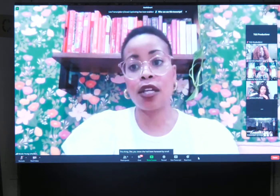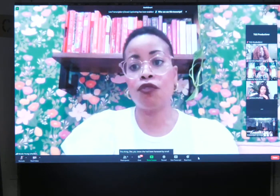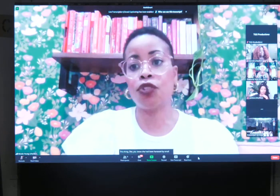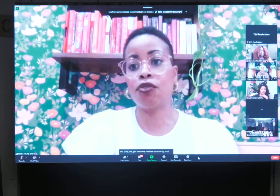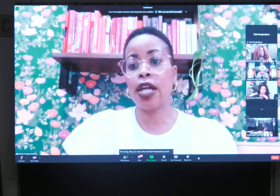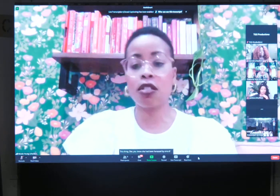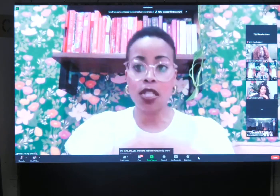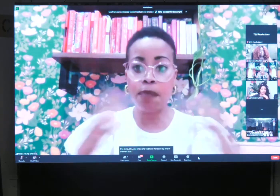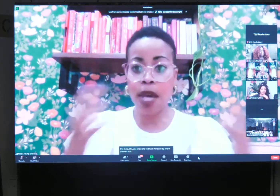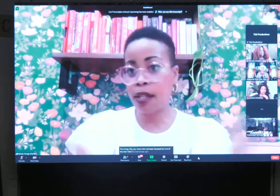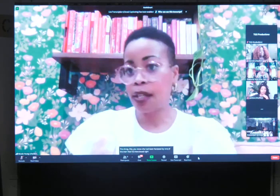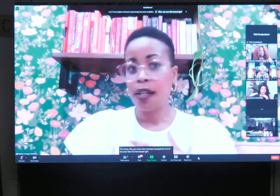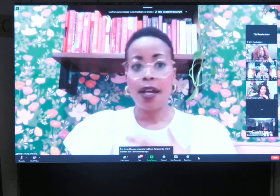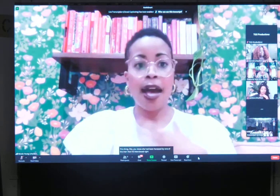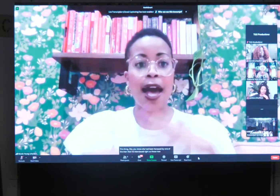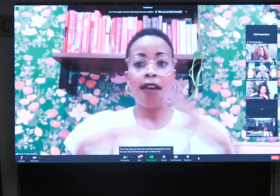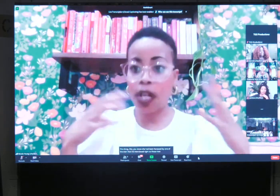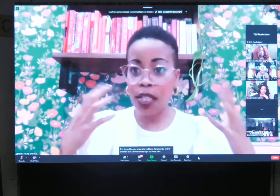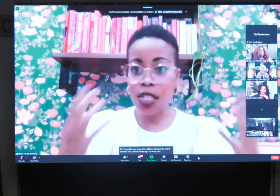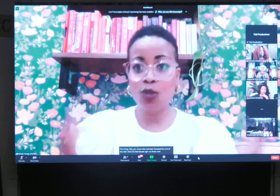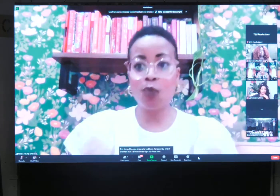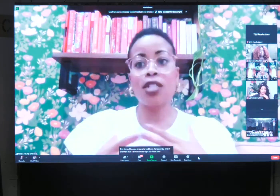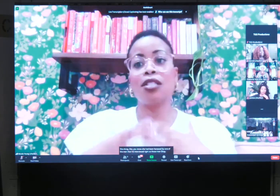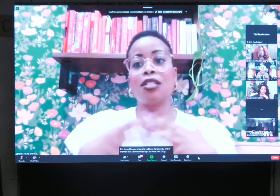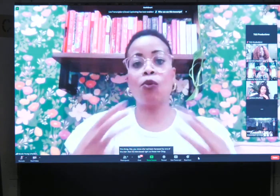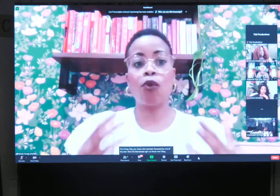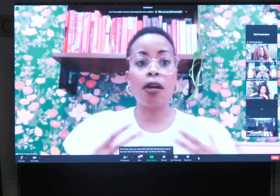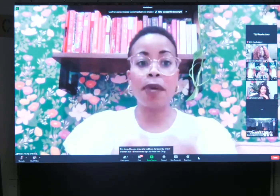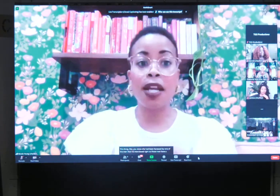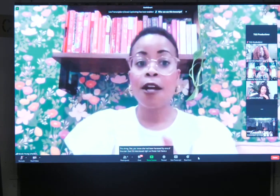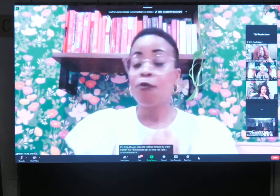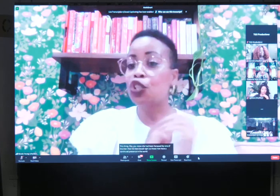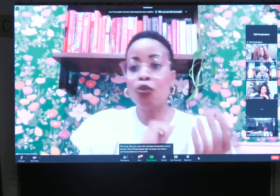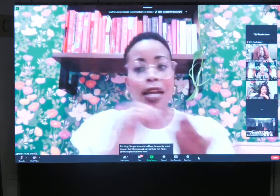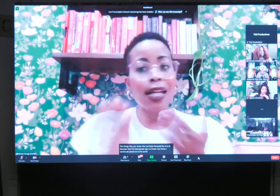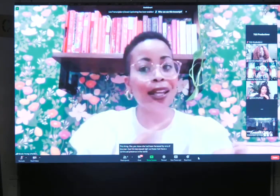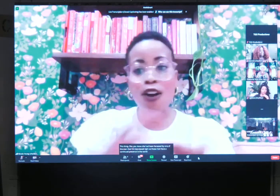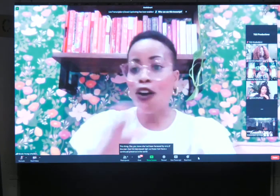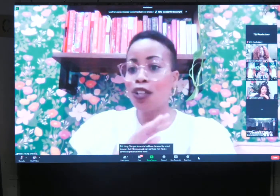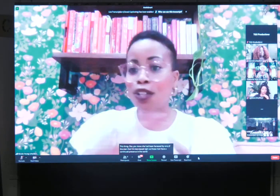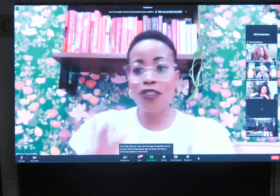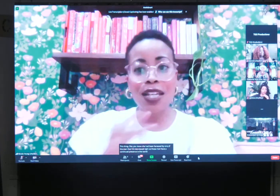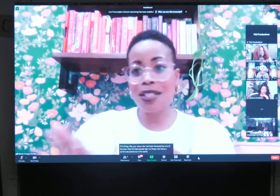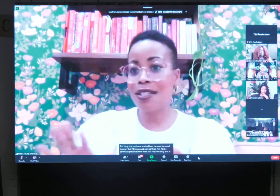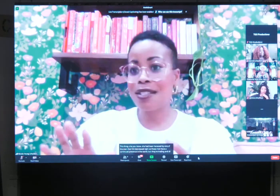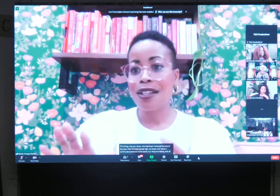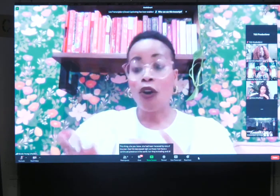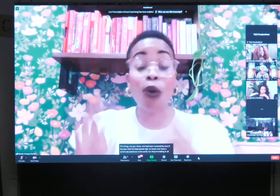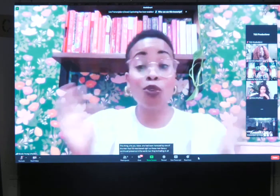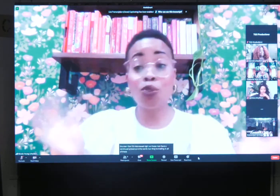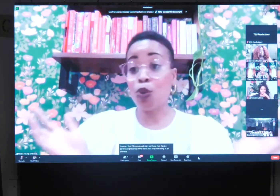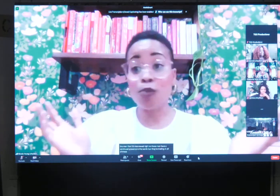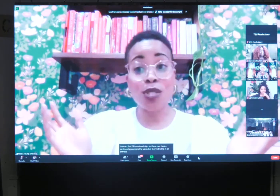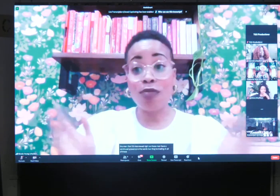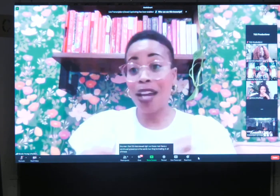I'd interviewed, right? So these men have a continued presence in the world, but they're trading in all of these